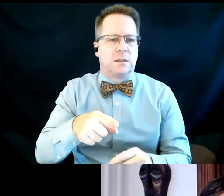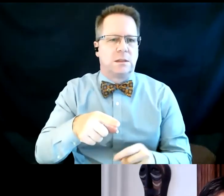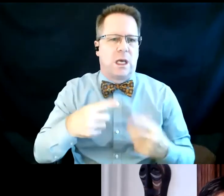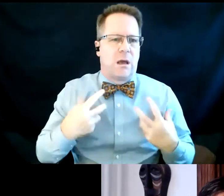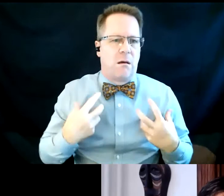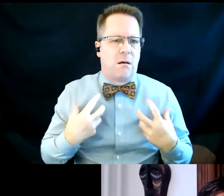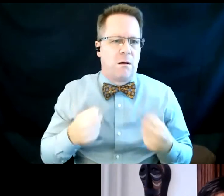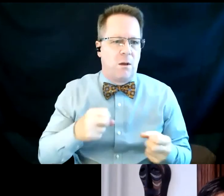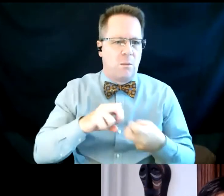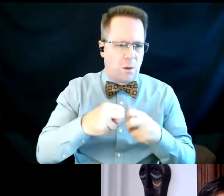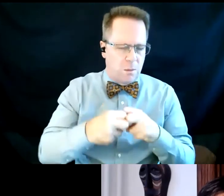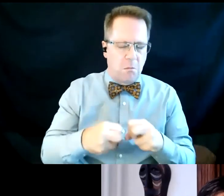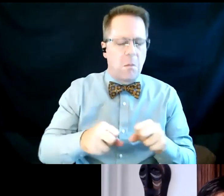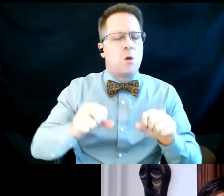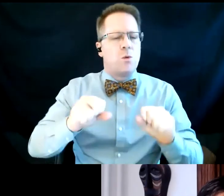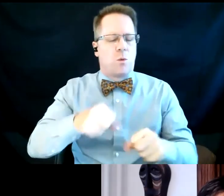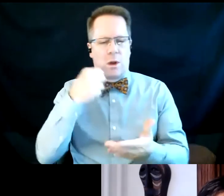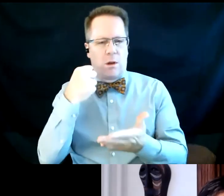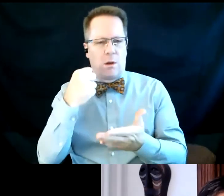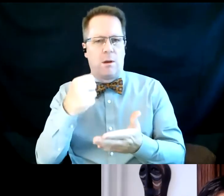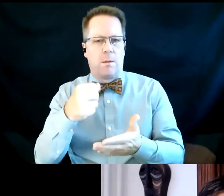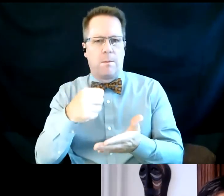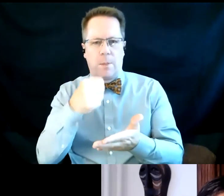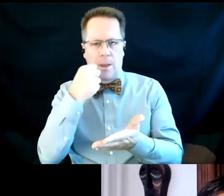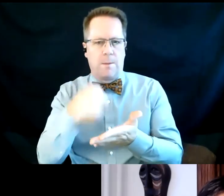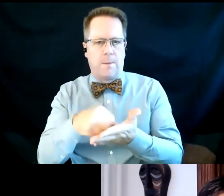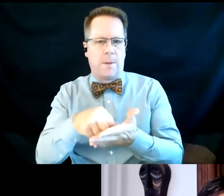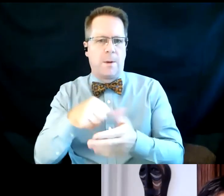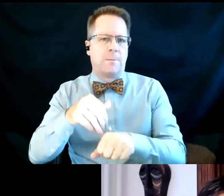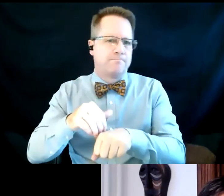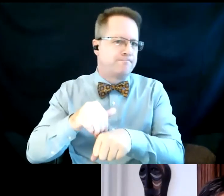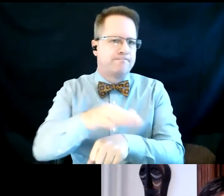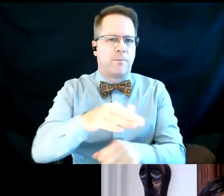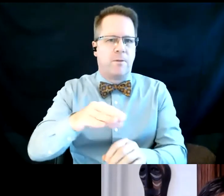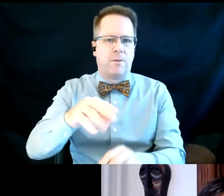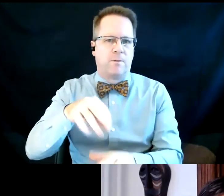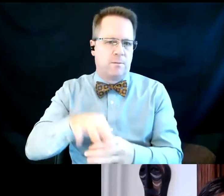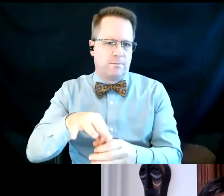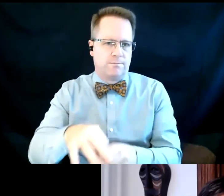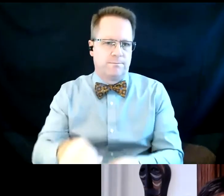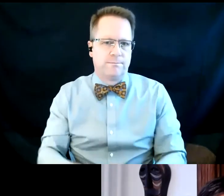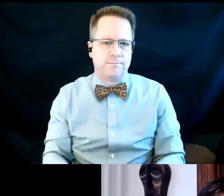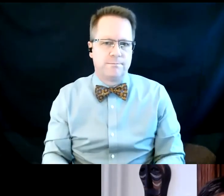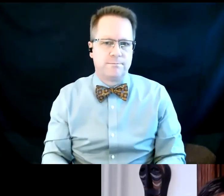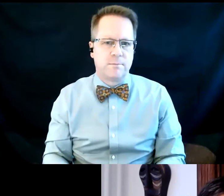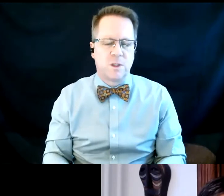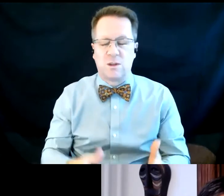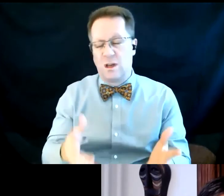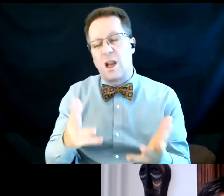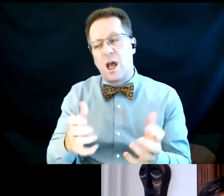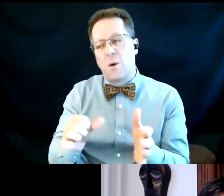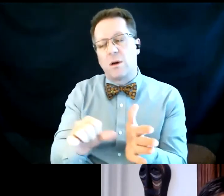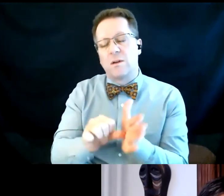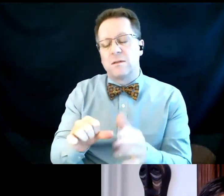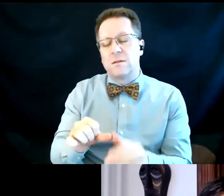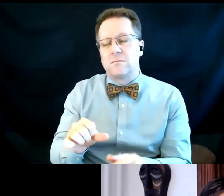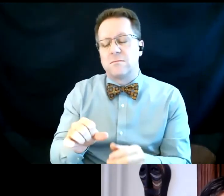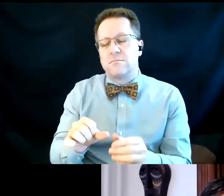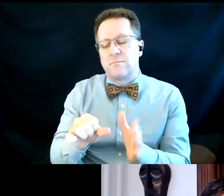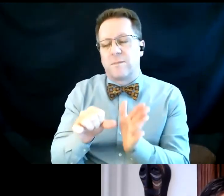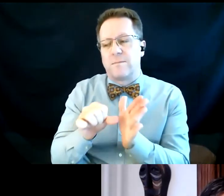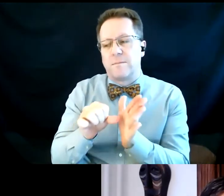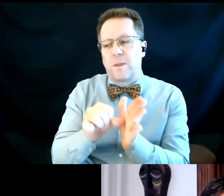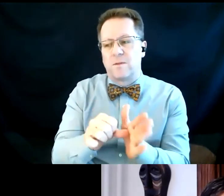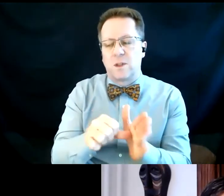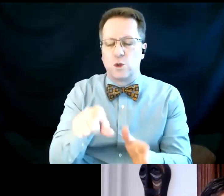so chose. It's extraordinary work. And I just want to emphasize again, you and your team were literally working around the clock.